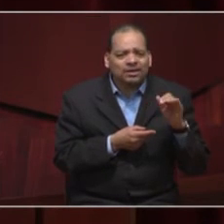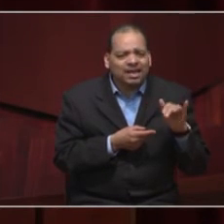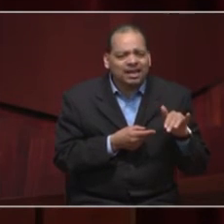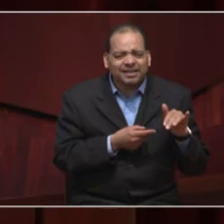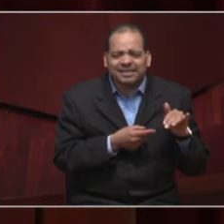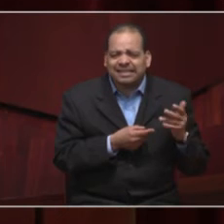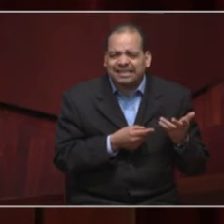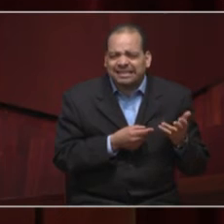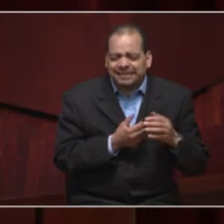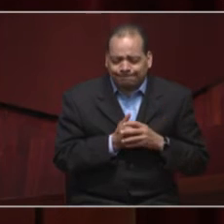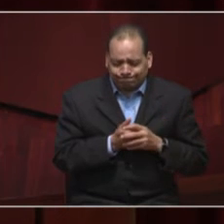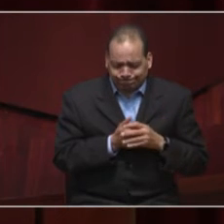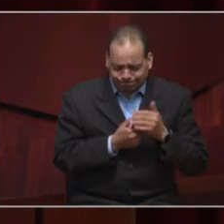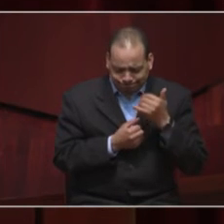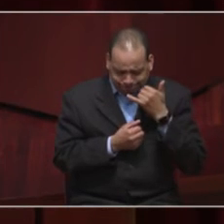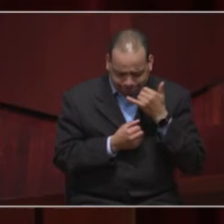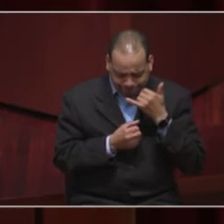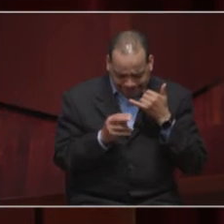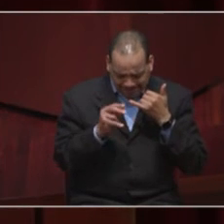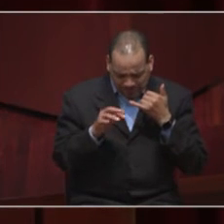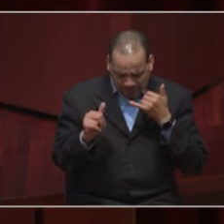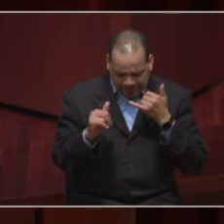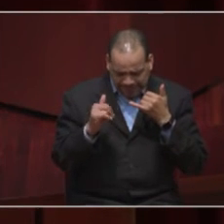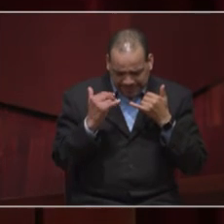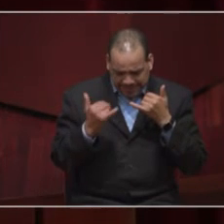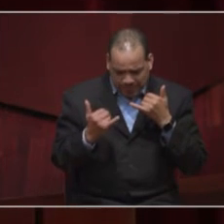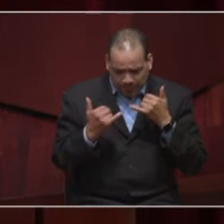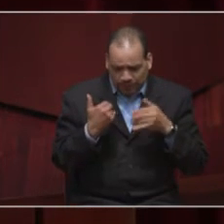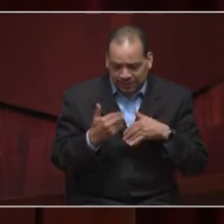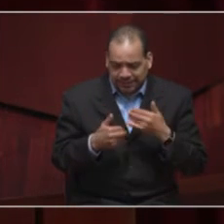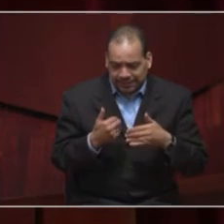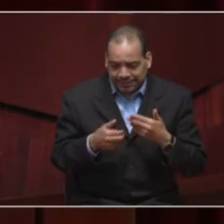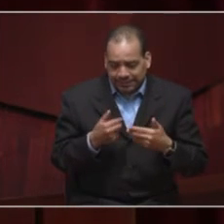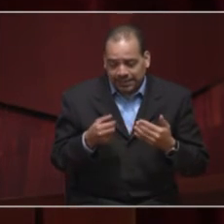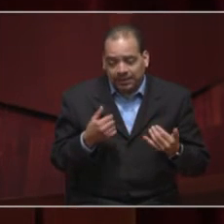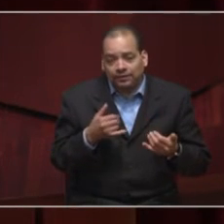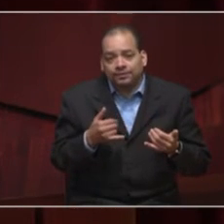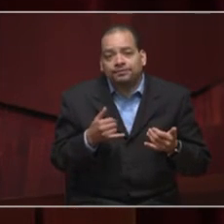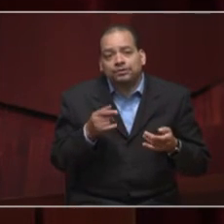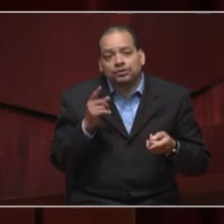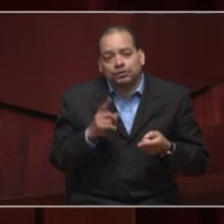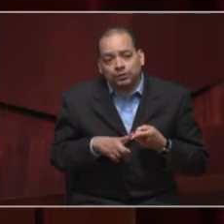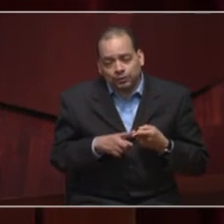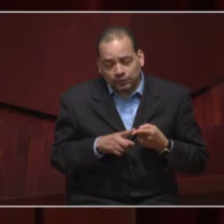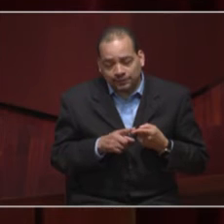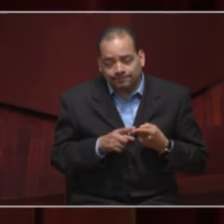is going through some processes right now to,